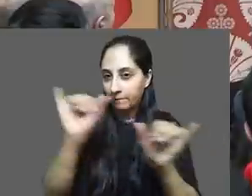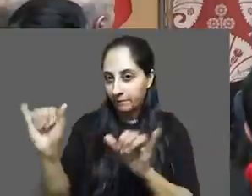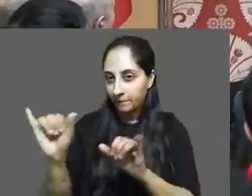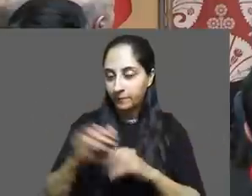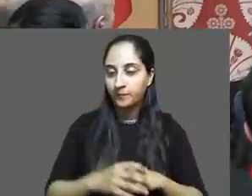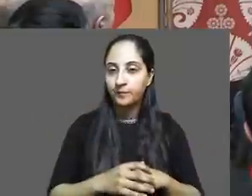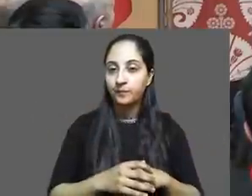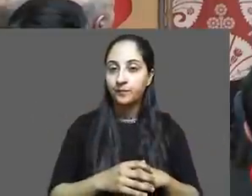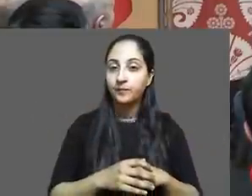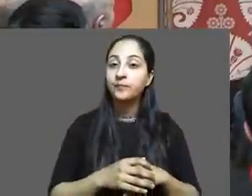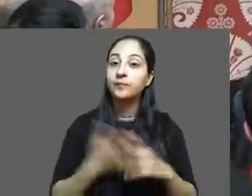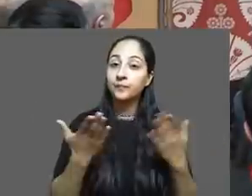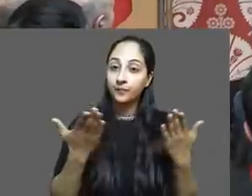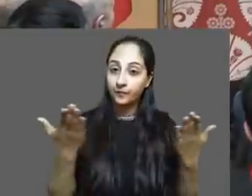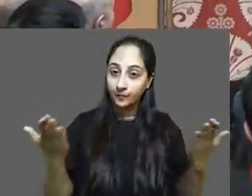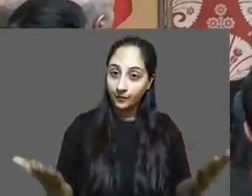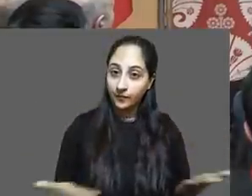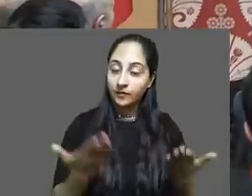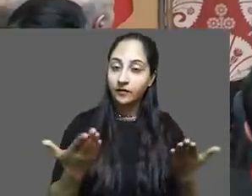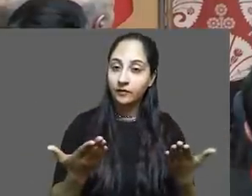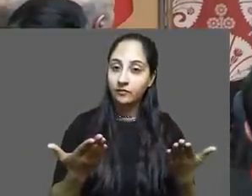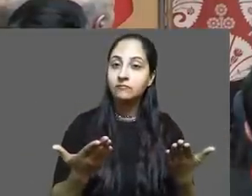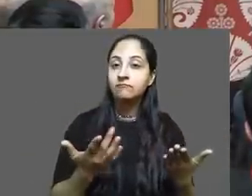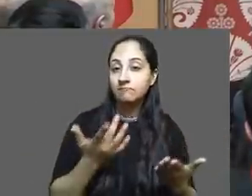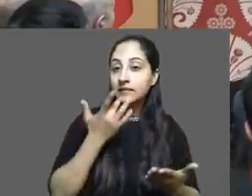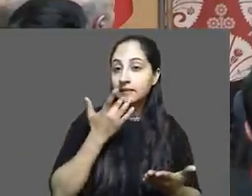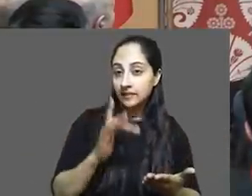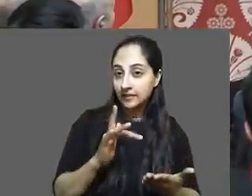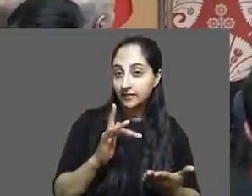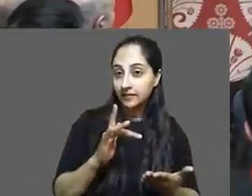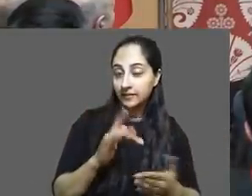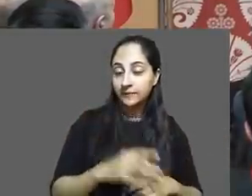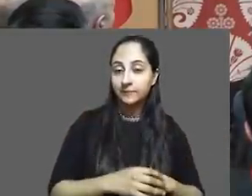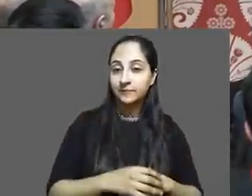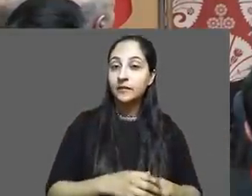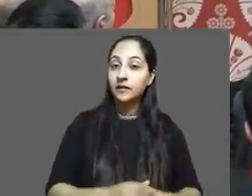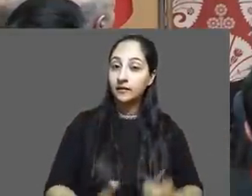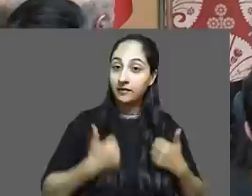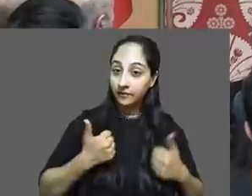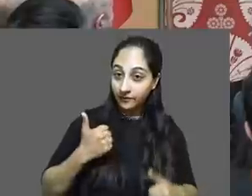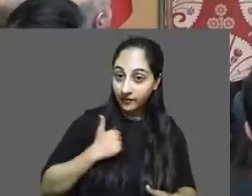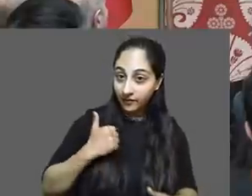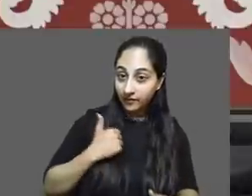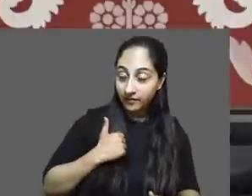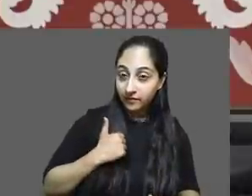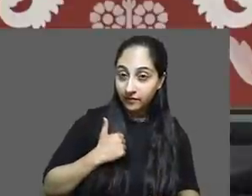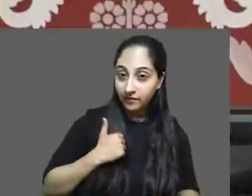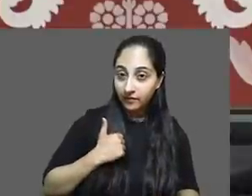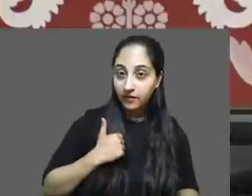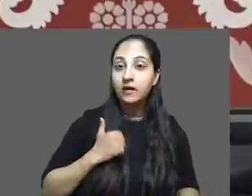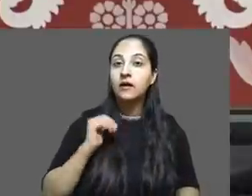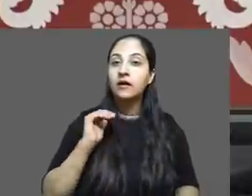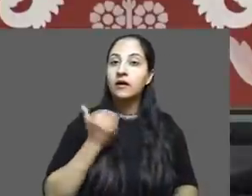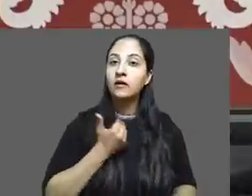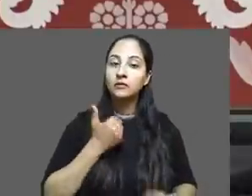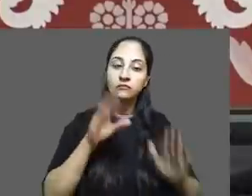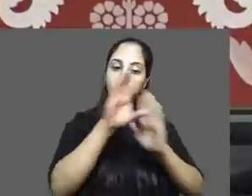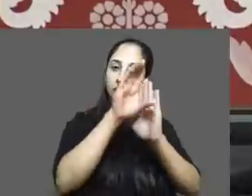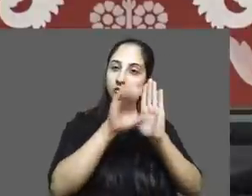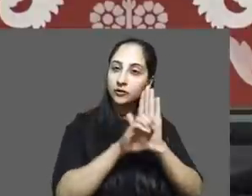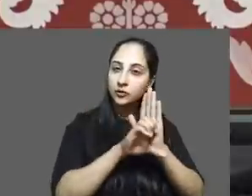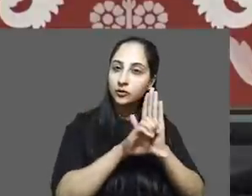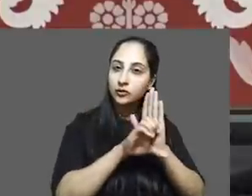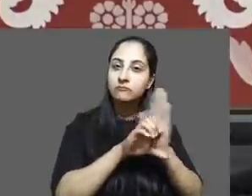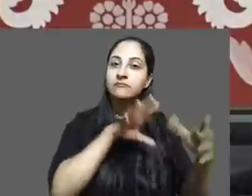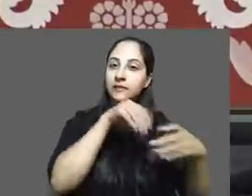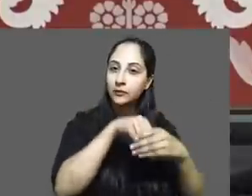also reminds us of our privilege during this time of change. As Canadians, we